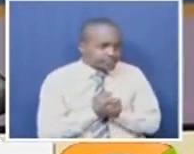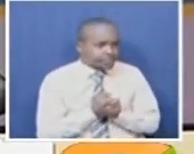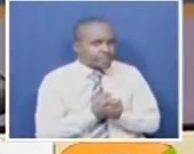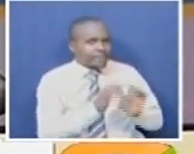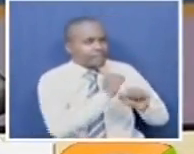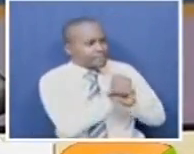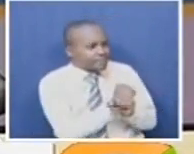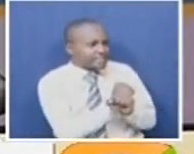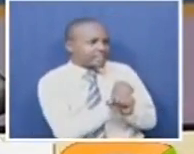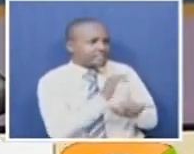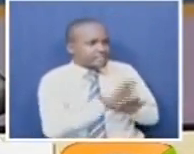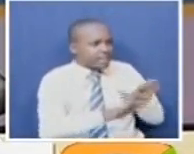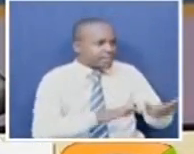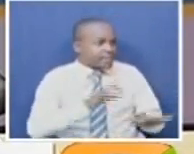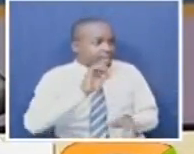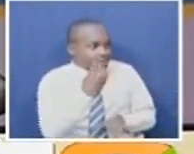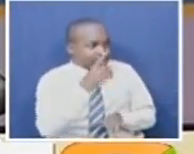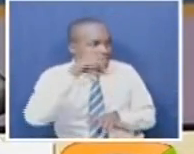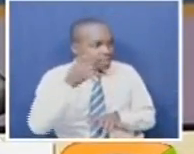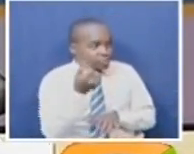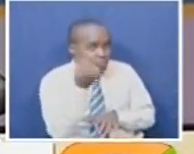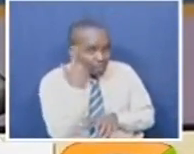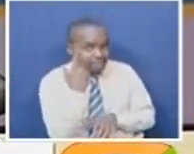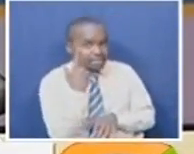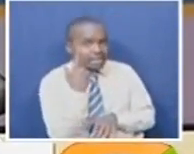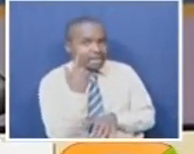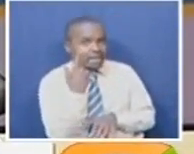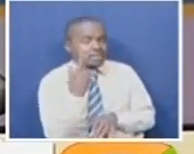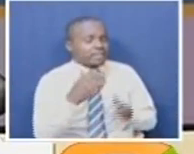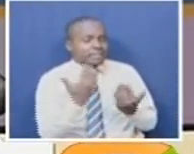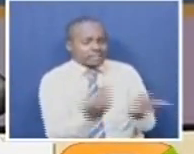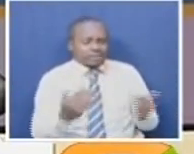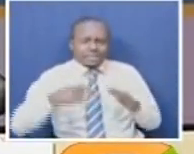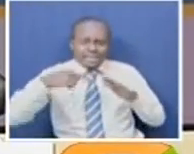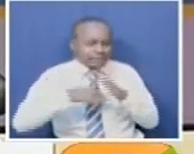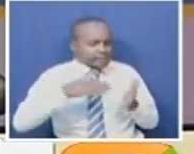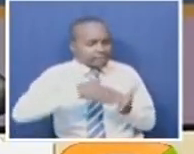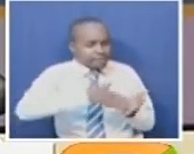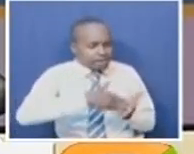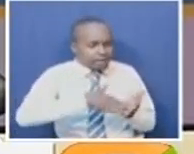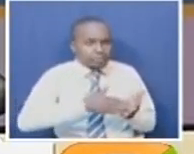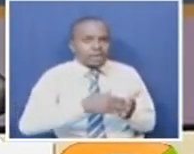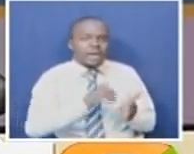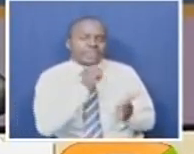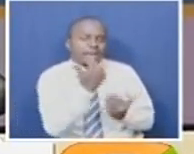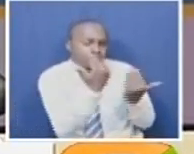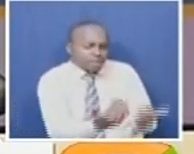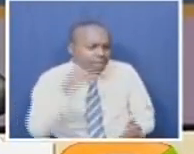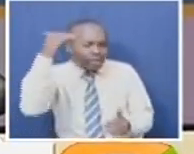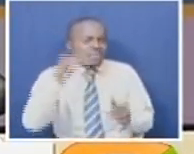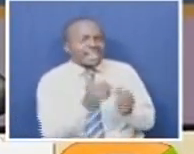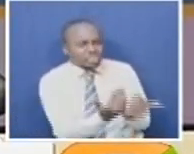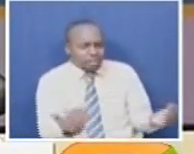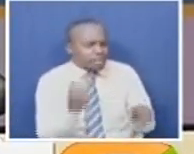Preventive measures. Well, they need to first understand that children are extremely vulnerable. They are not little adults. They're actually children. They